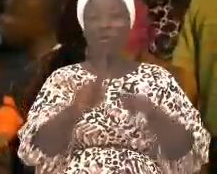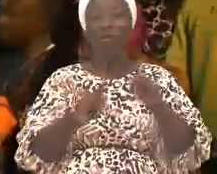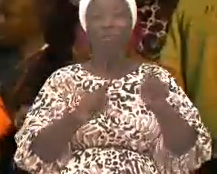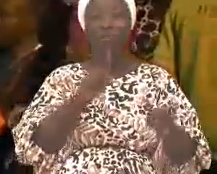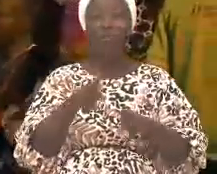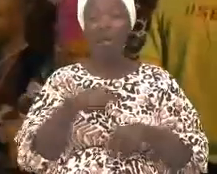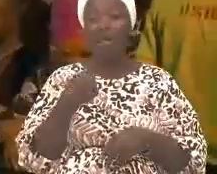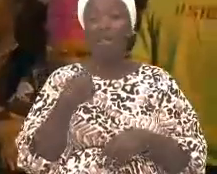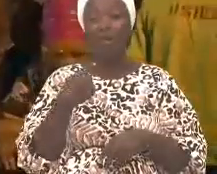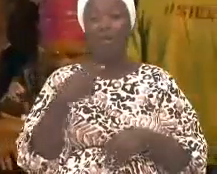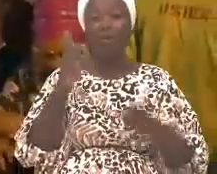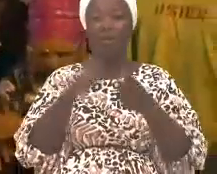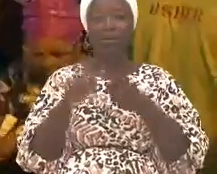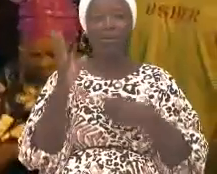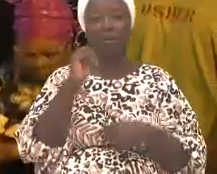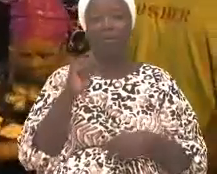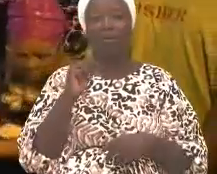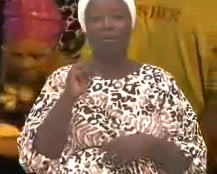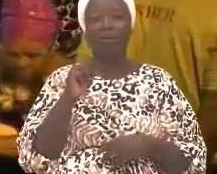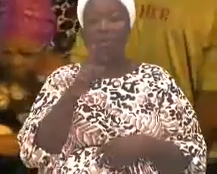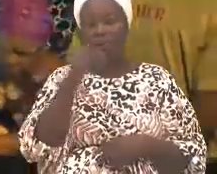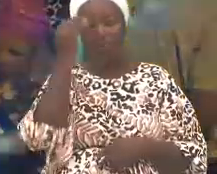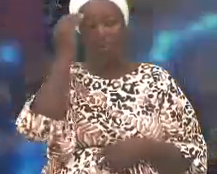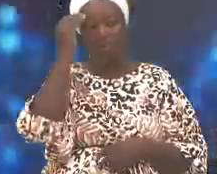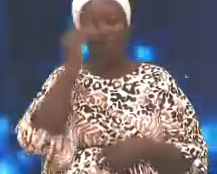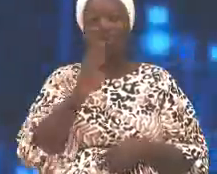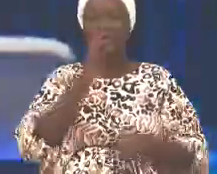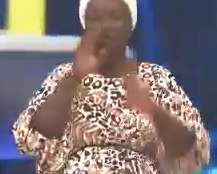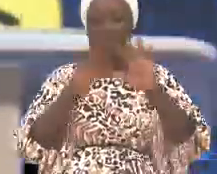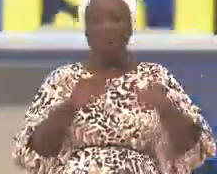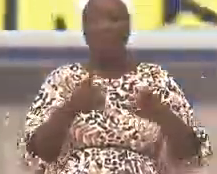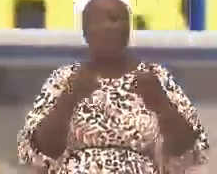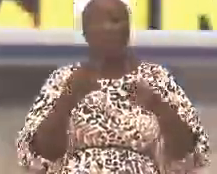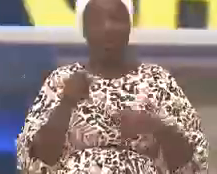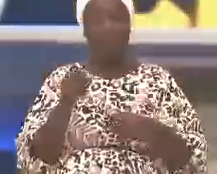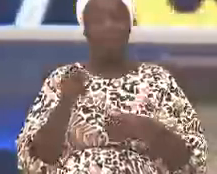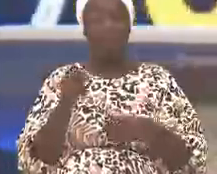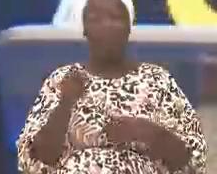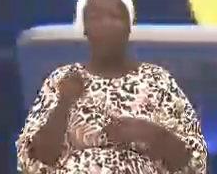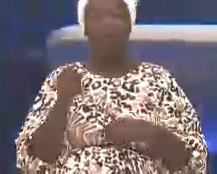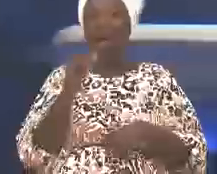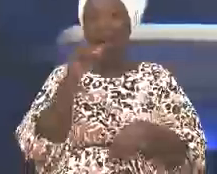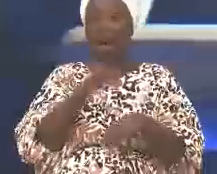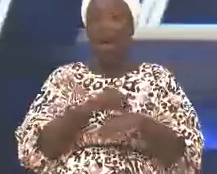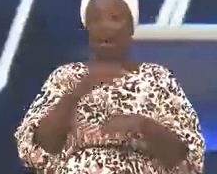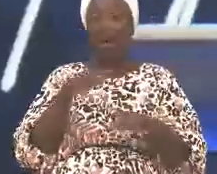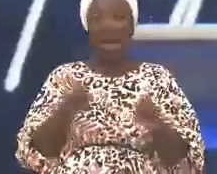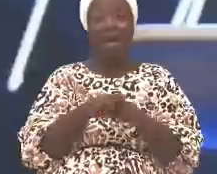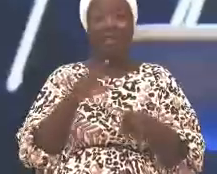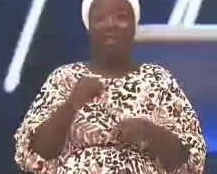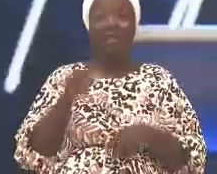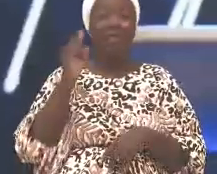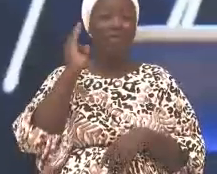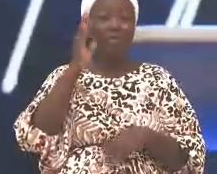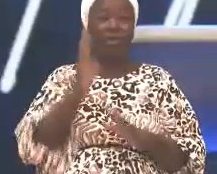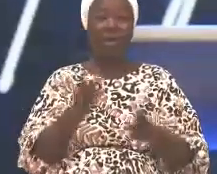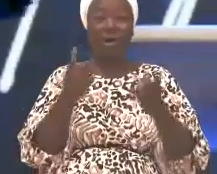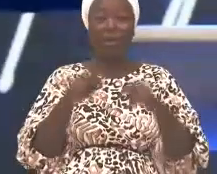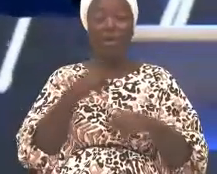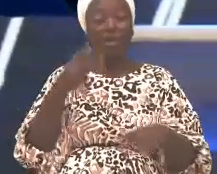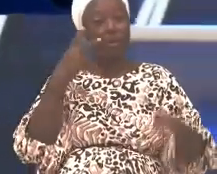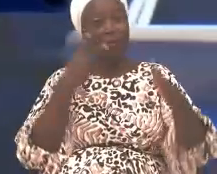speak unto them. You know, showers come, and the preacher comes, and the prophet